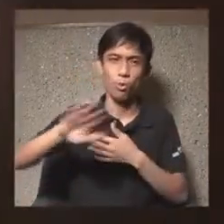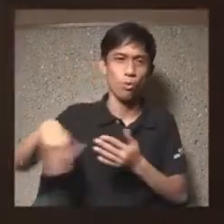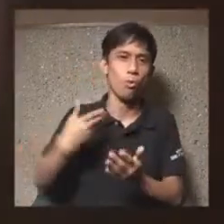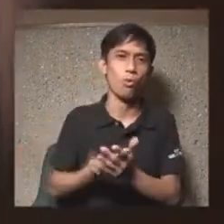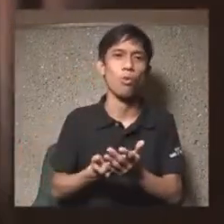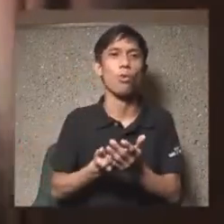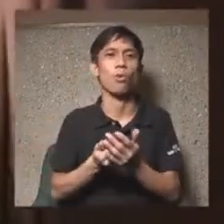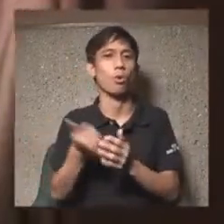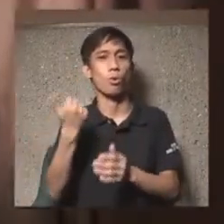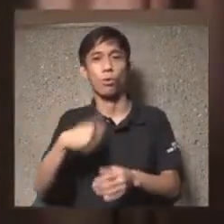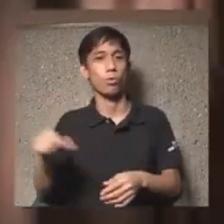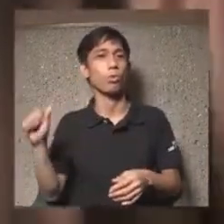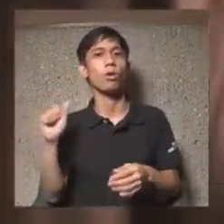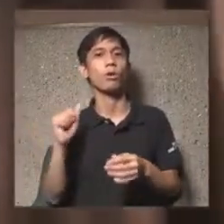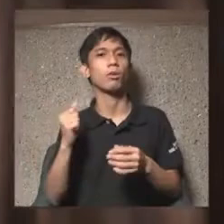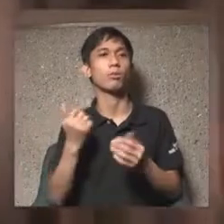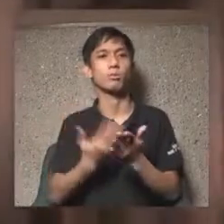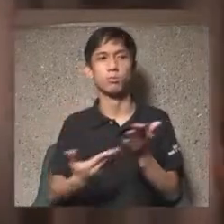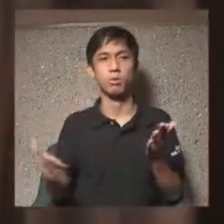there's